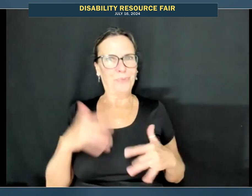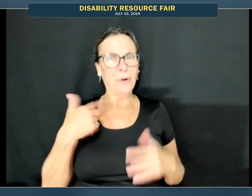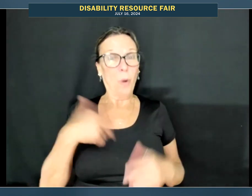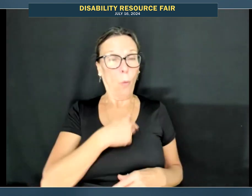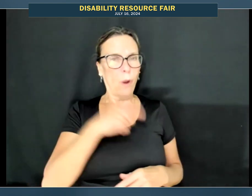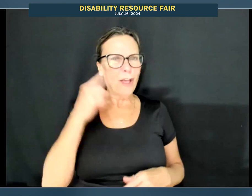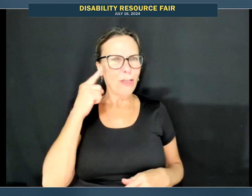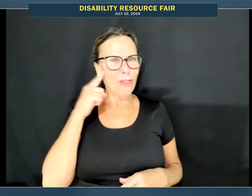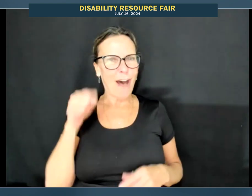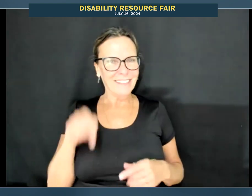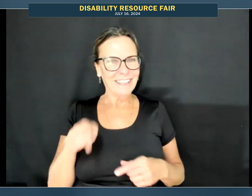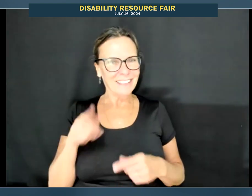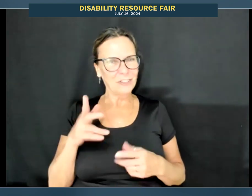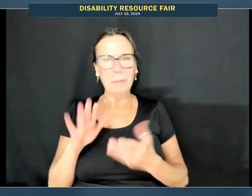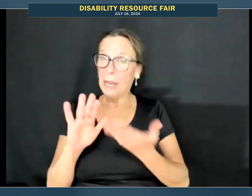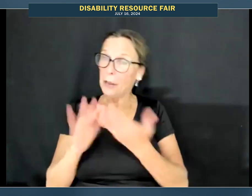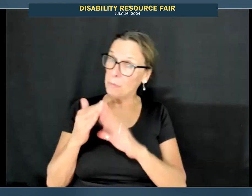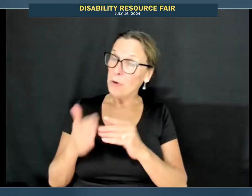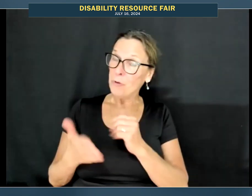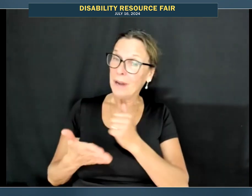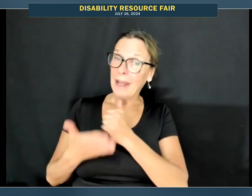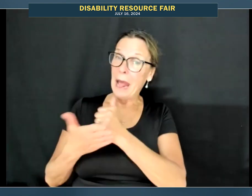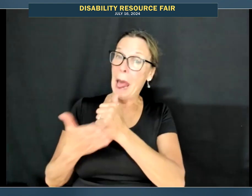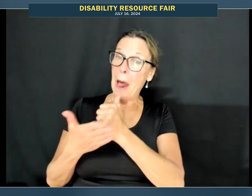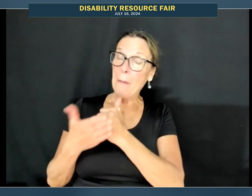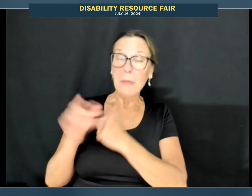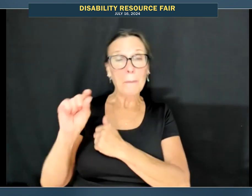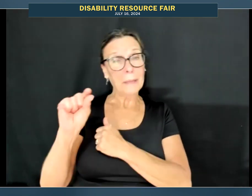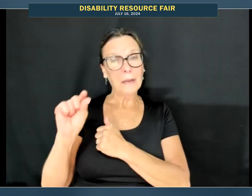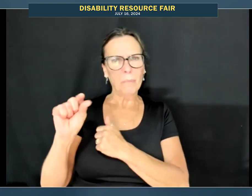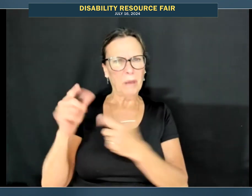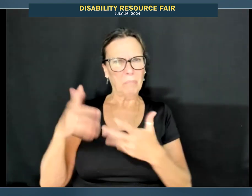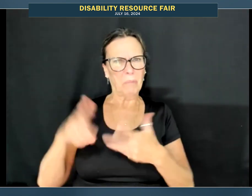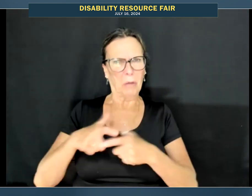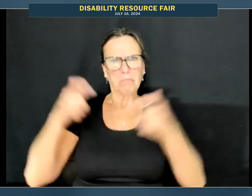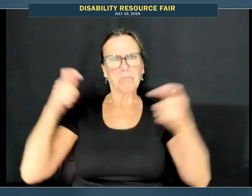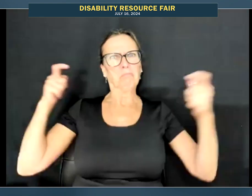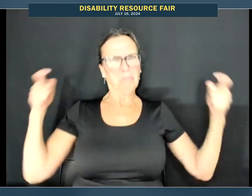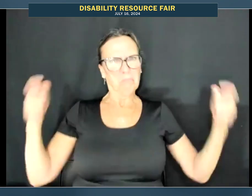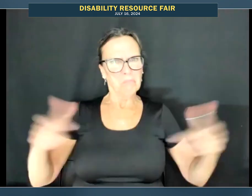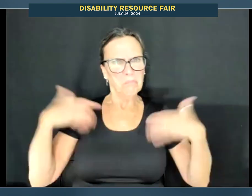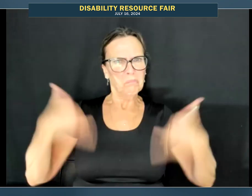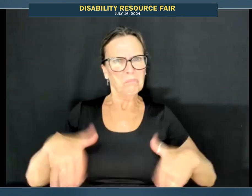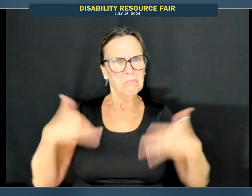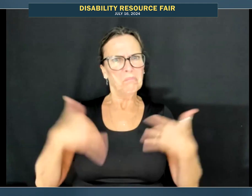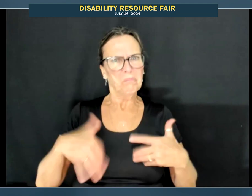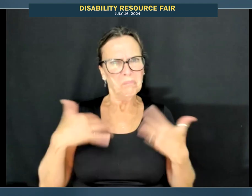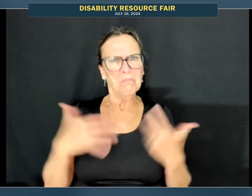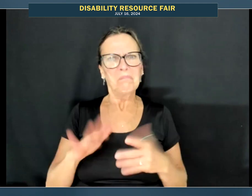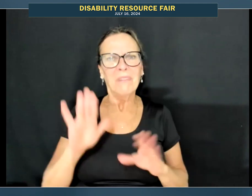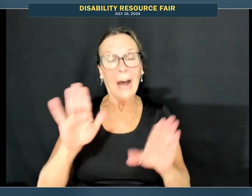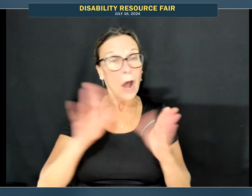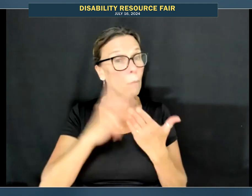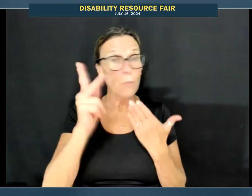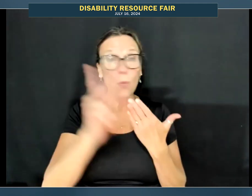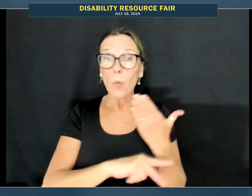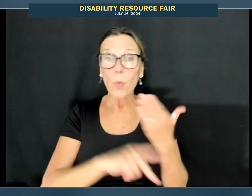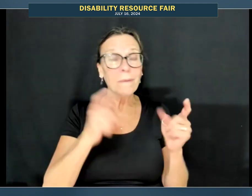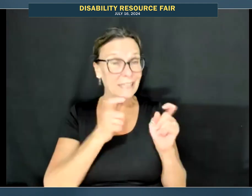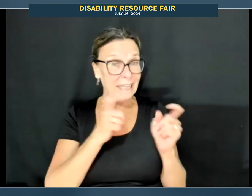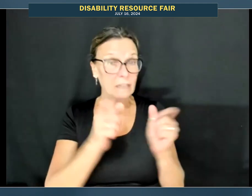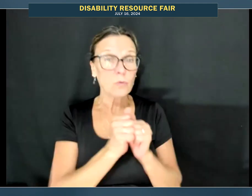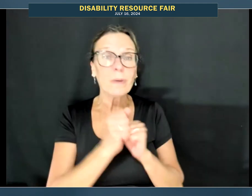let's give the community a little bit of a hand has been an overwhelming initiative. So our program deals with